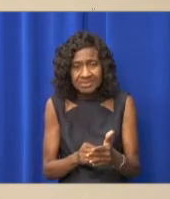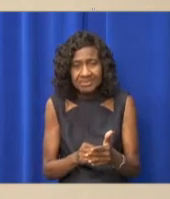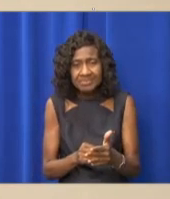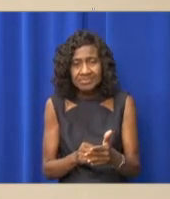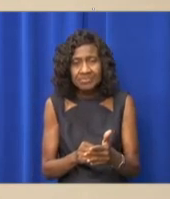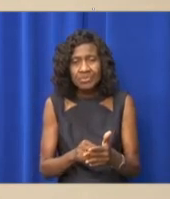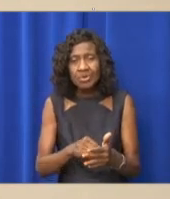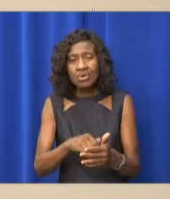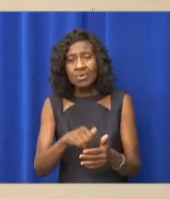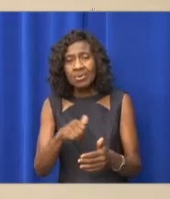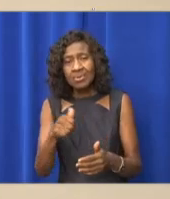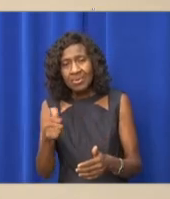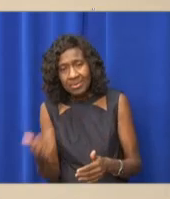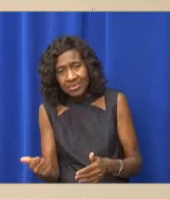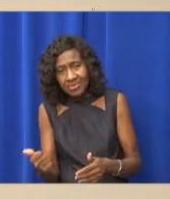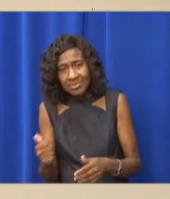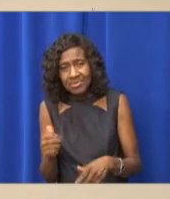but